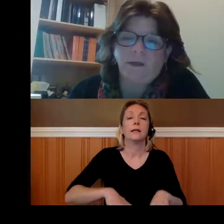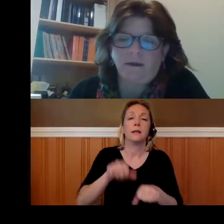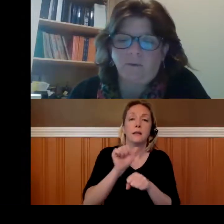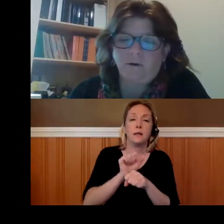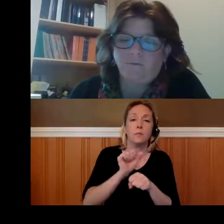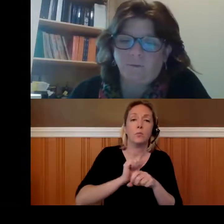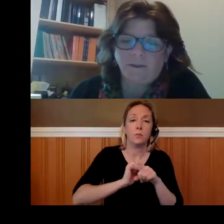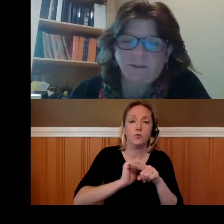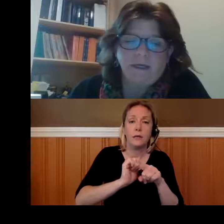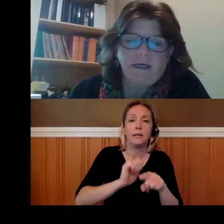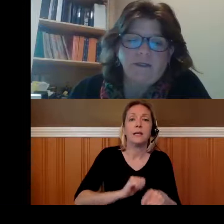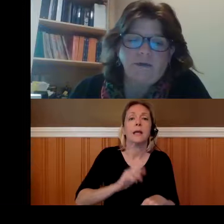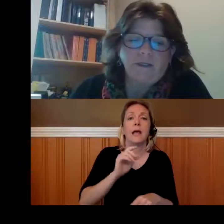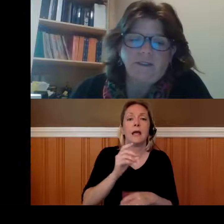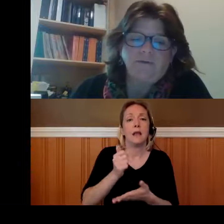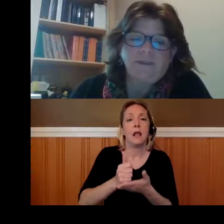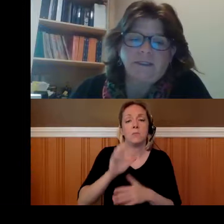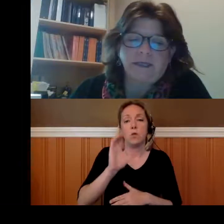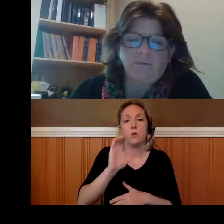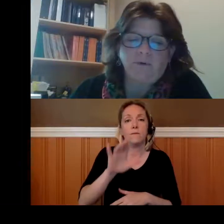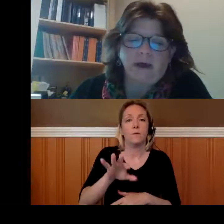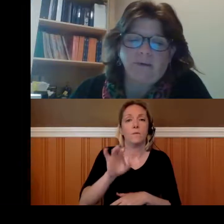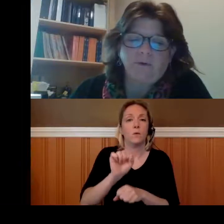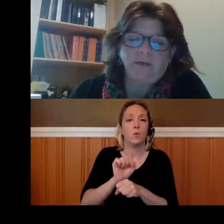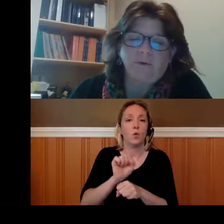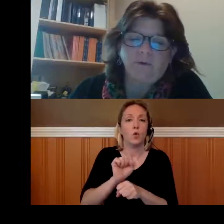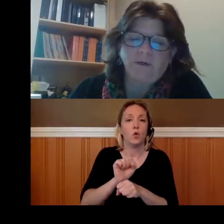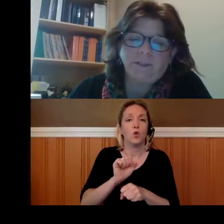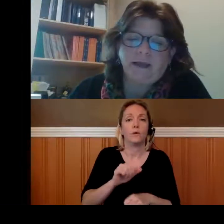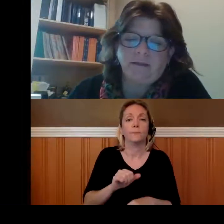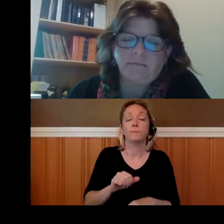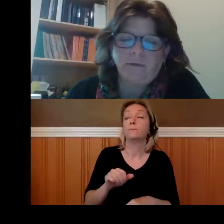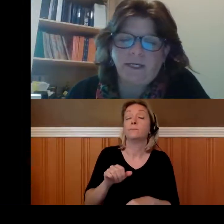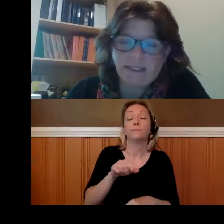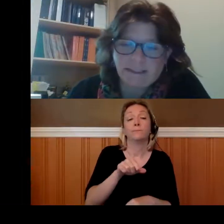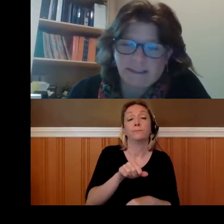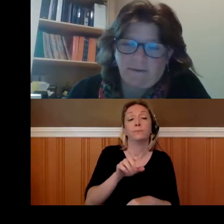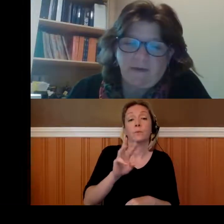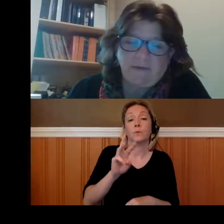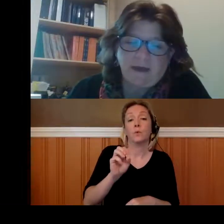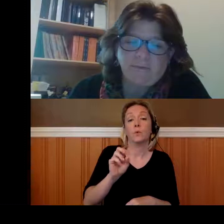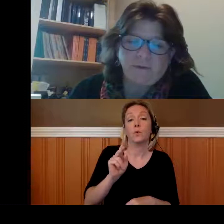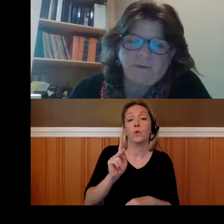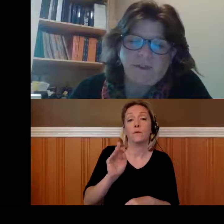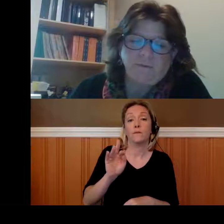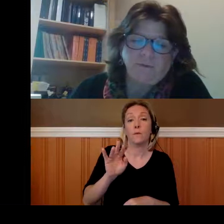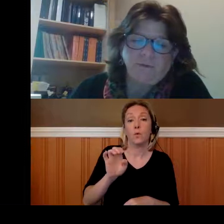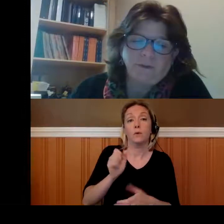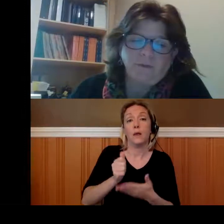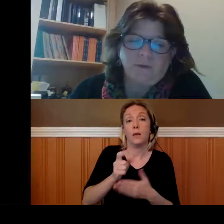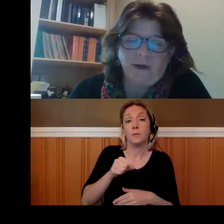with the workforce. So these services help provide both the employers and the employees the opportunity